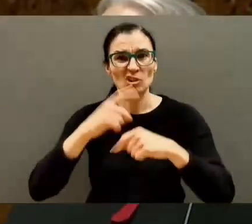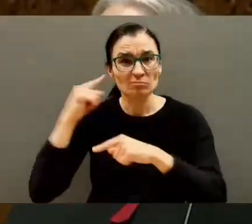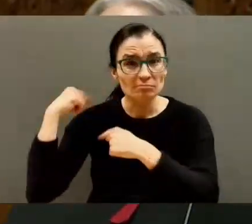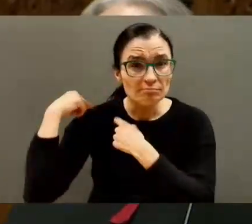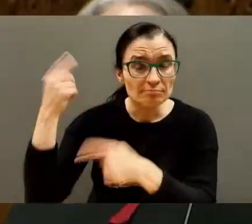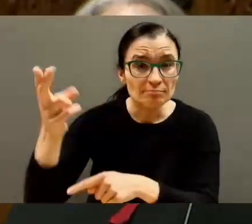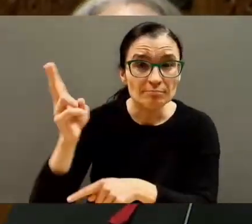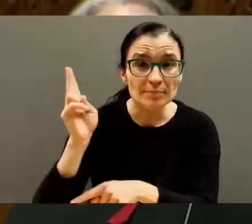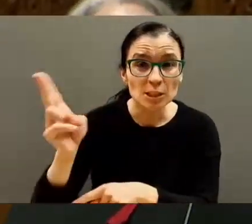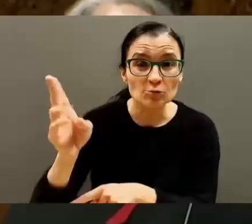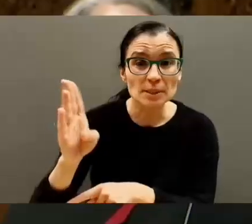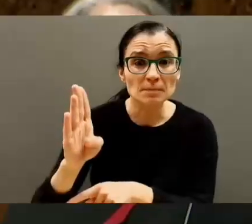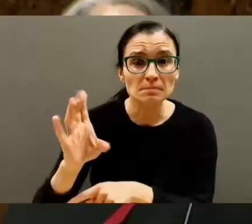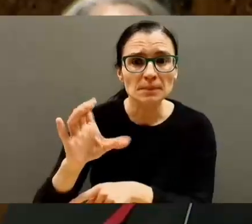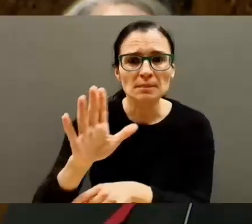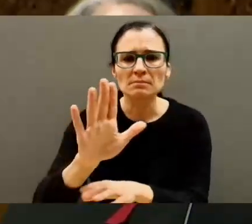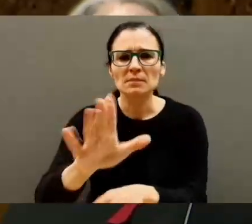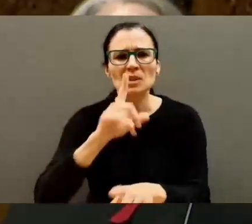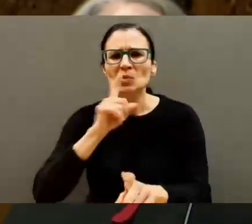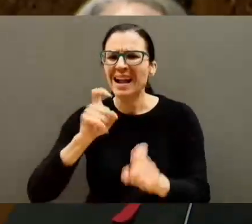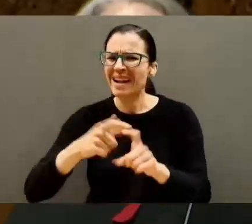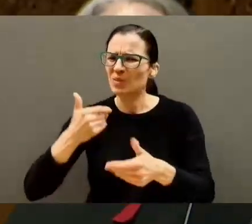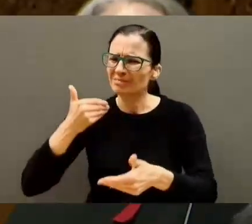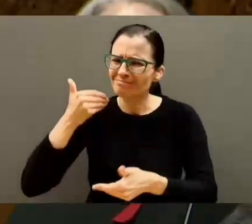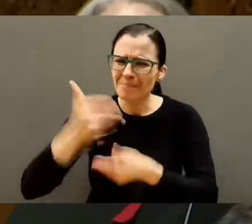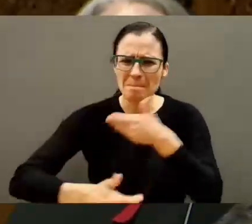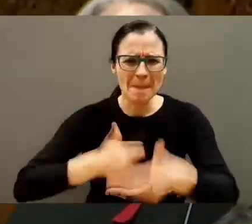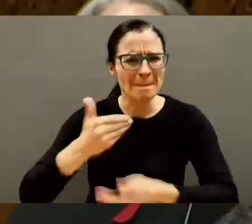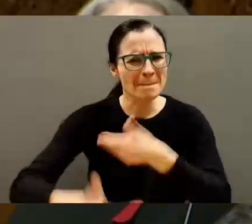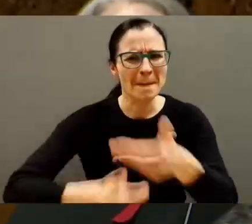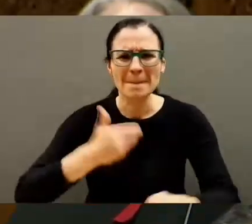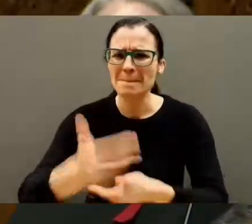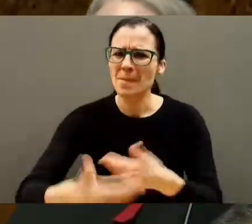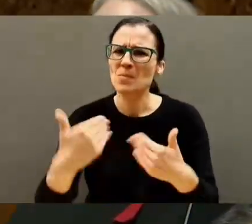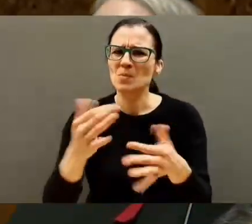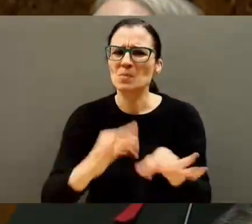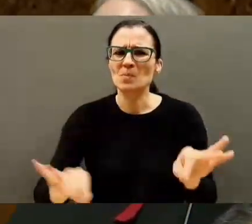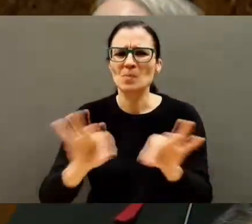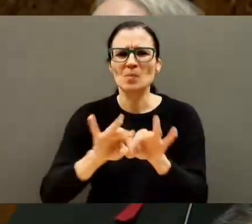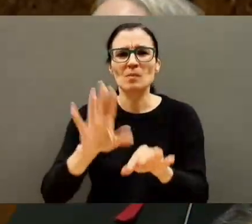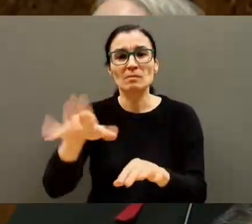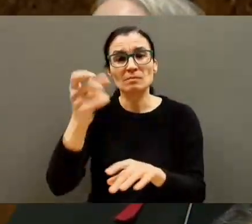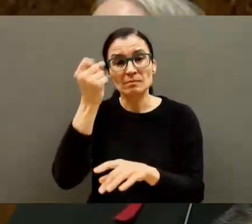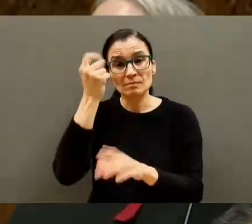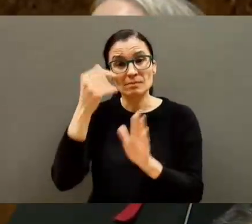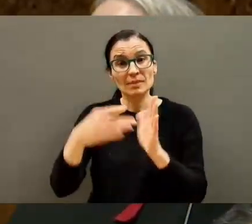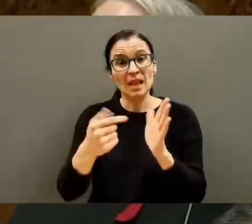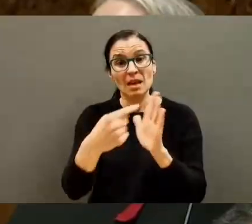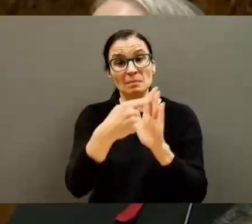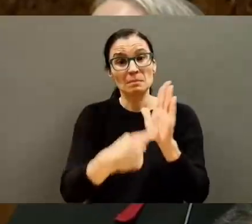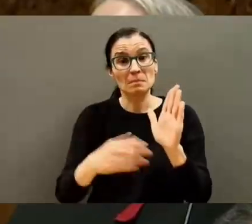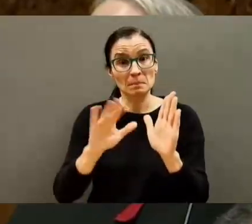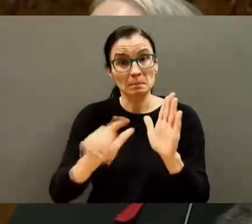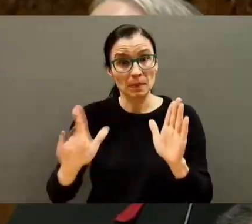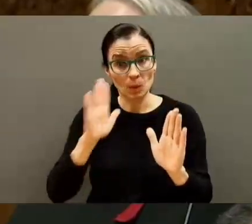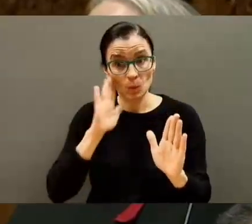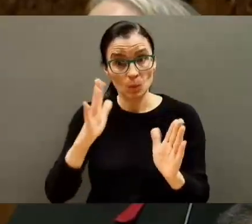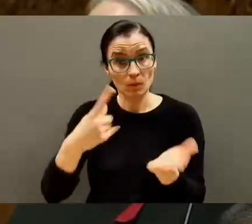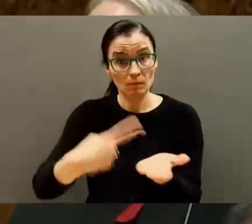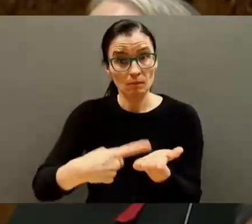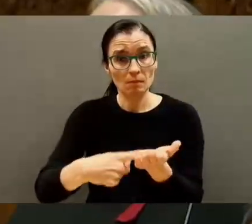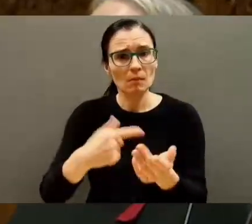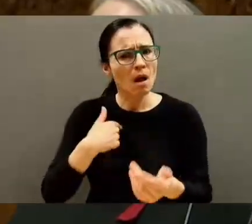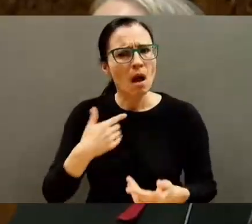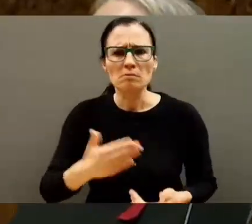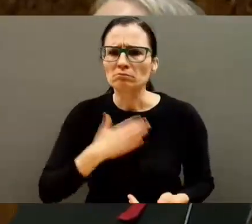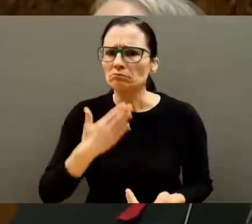that the members have concerns about a bill that is before the House. I'm happy to canvass those concerns during second reading of the debate and through